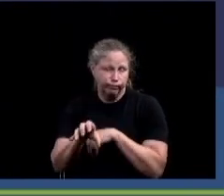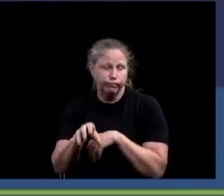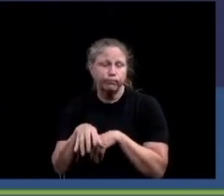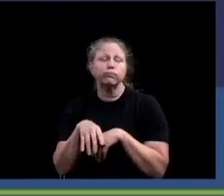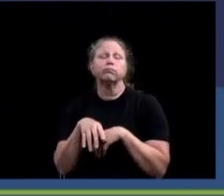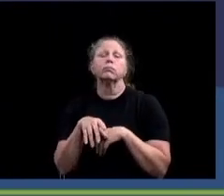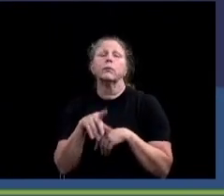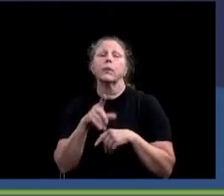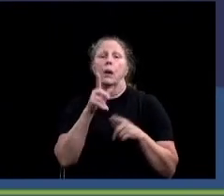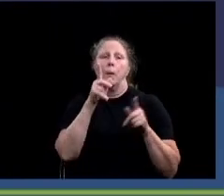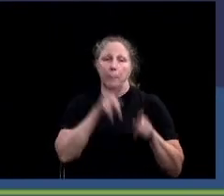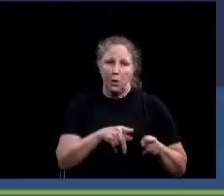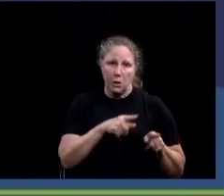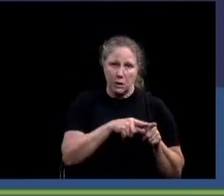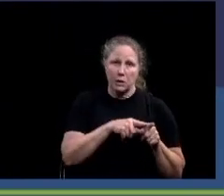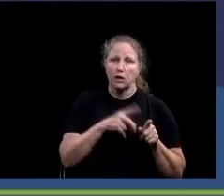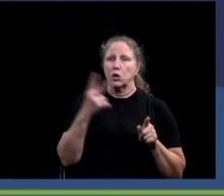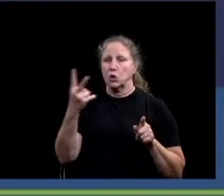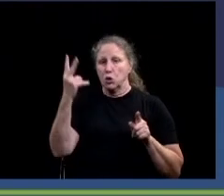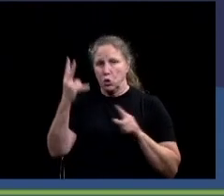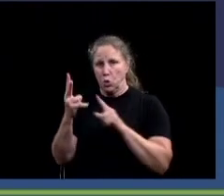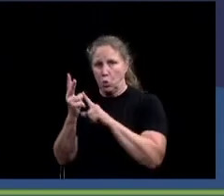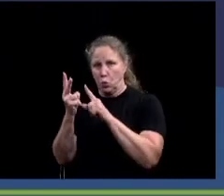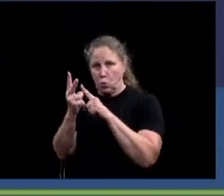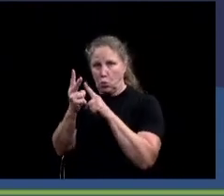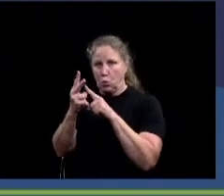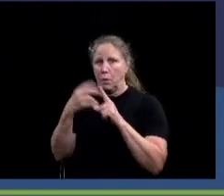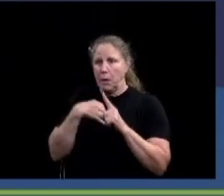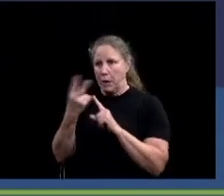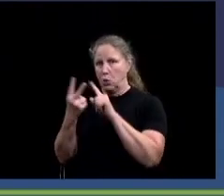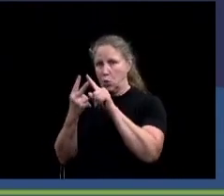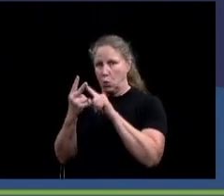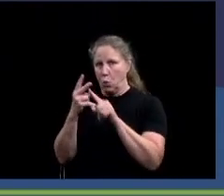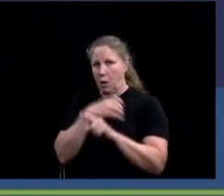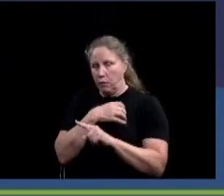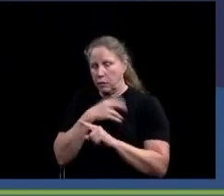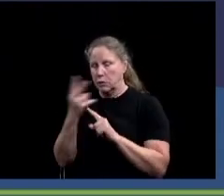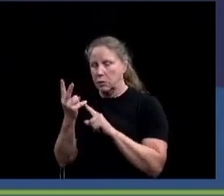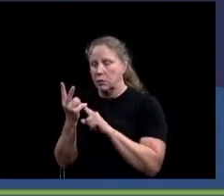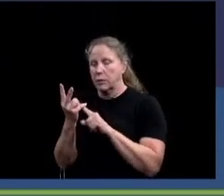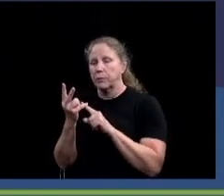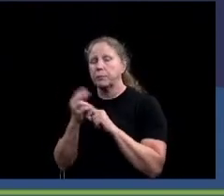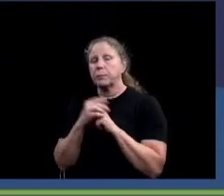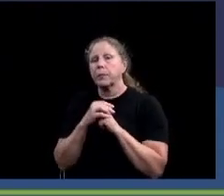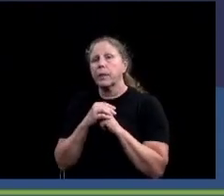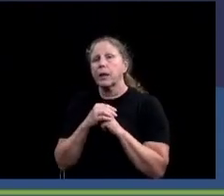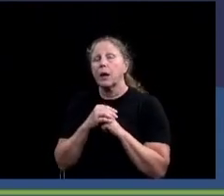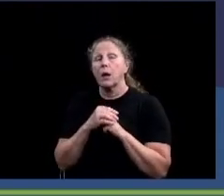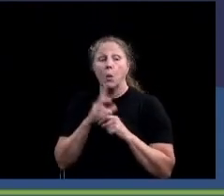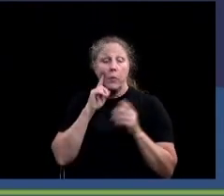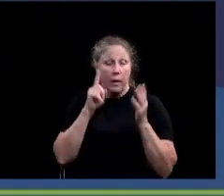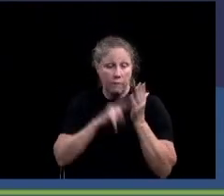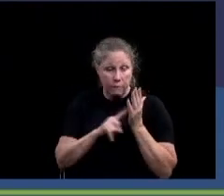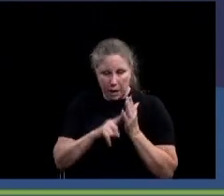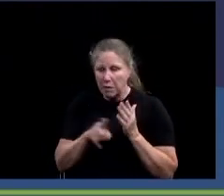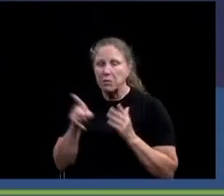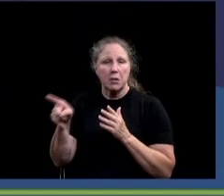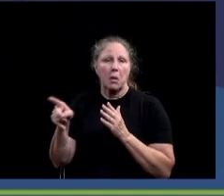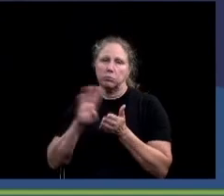of that. And at the end of that, they were exonerated of that conduct.